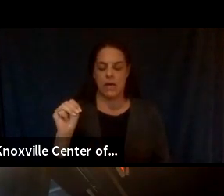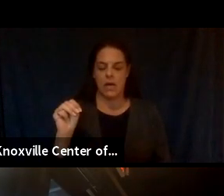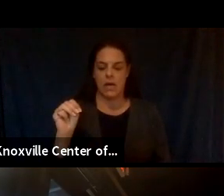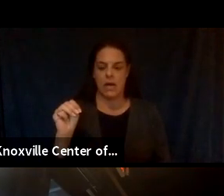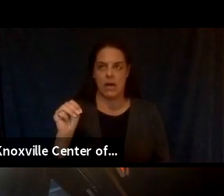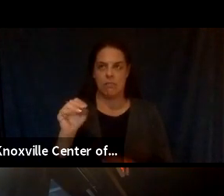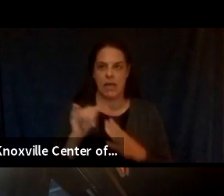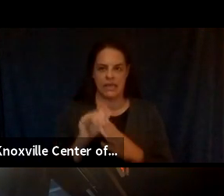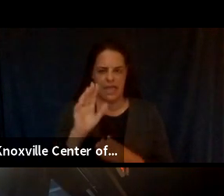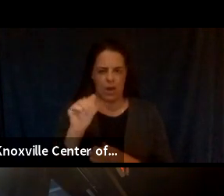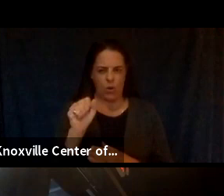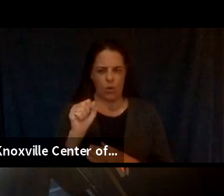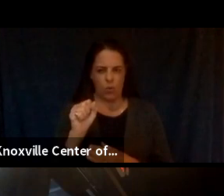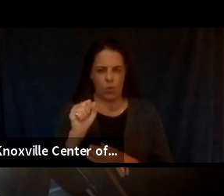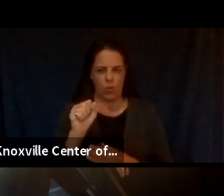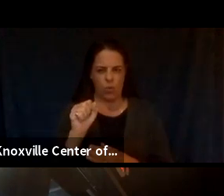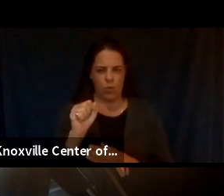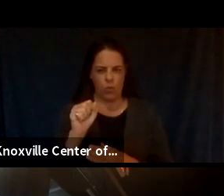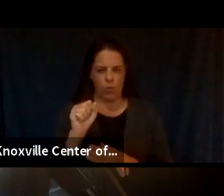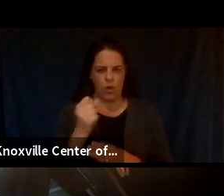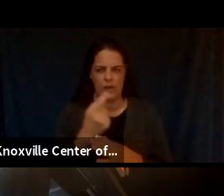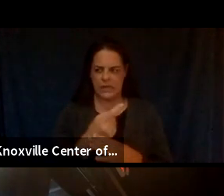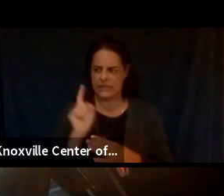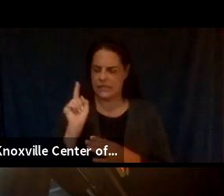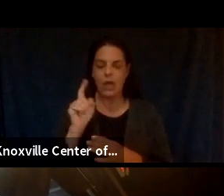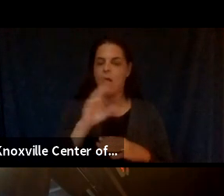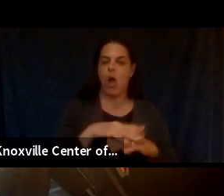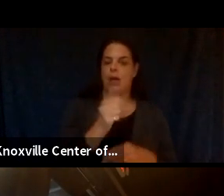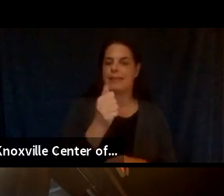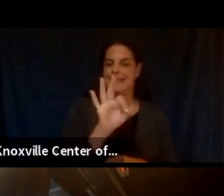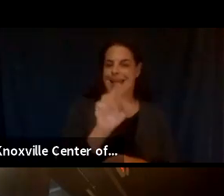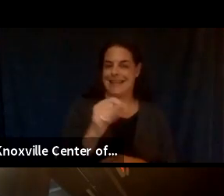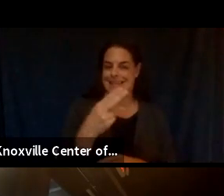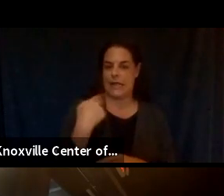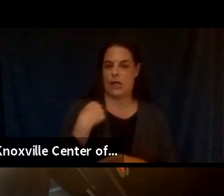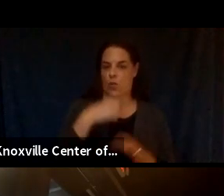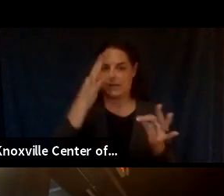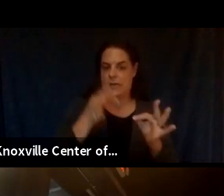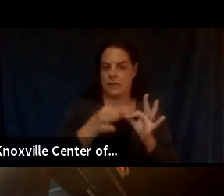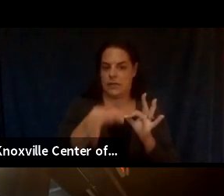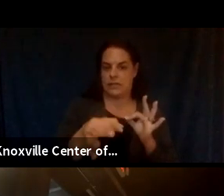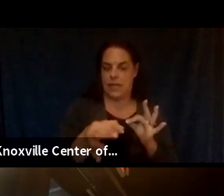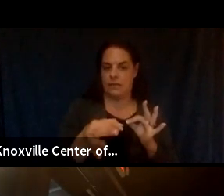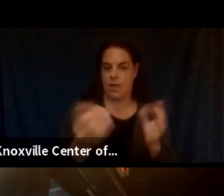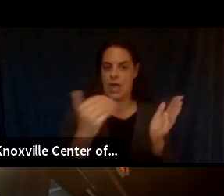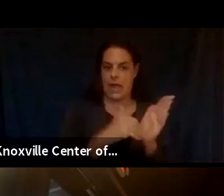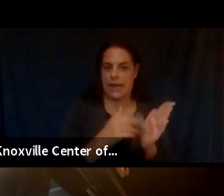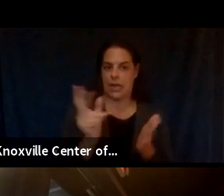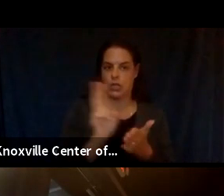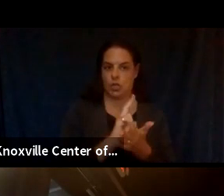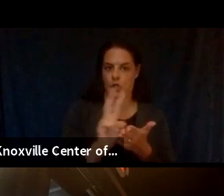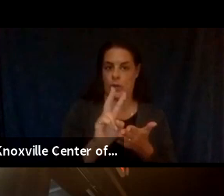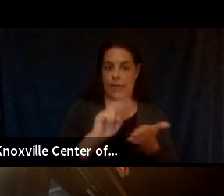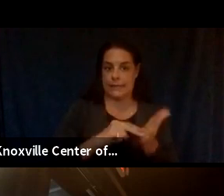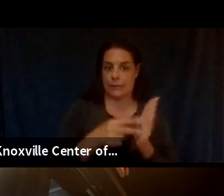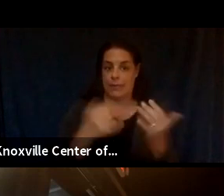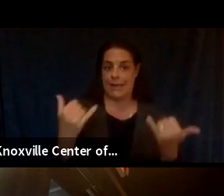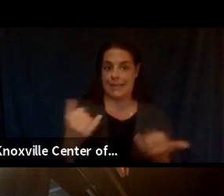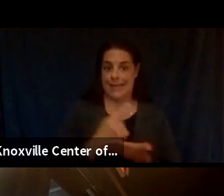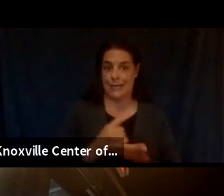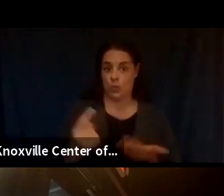that was that last, and then on the 19th, we decided to extend it another 2 weeks. And was the 19th last week? Which would be this week.